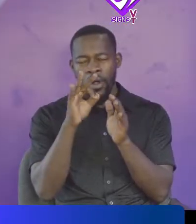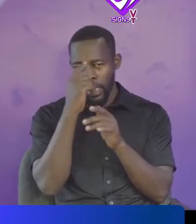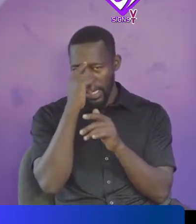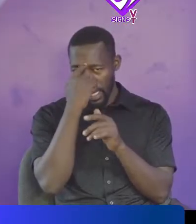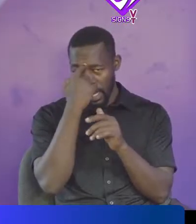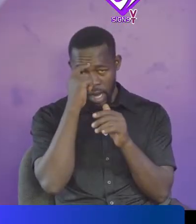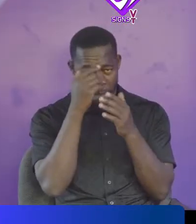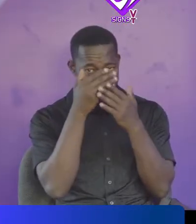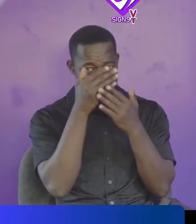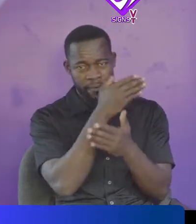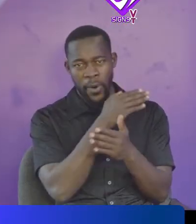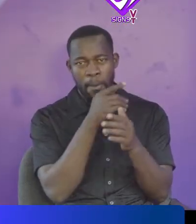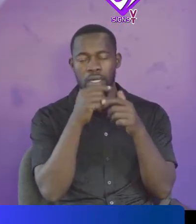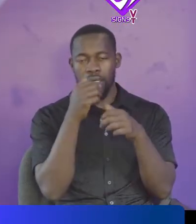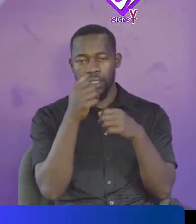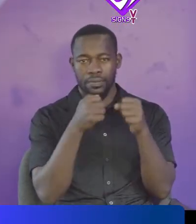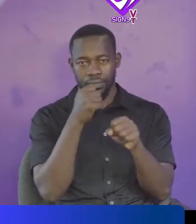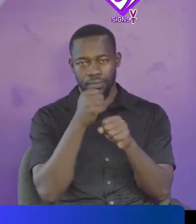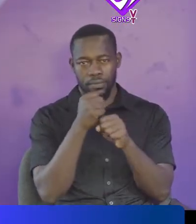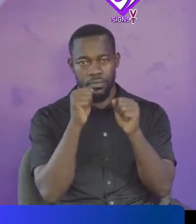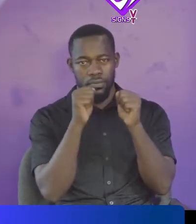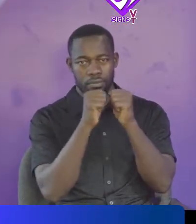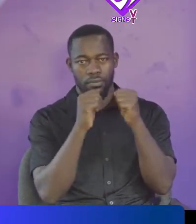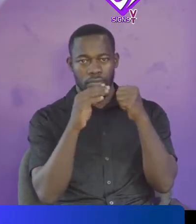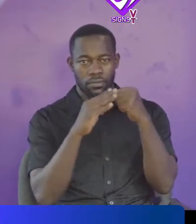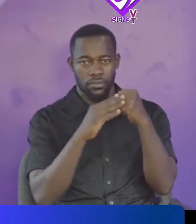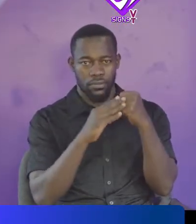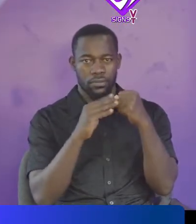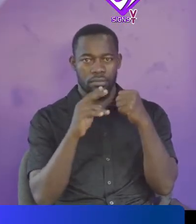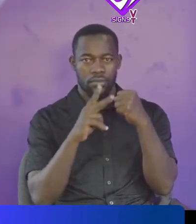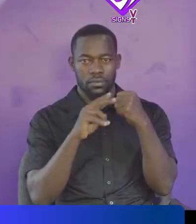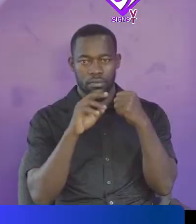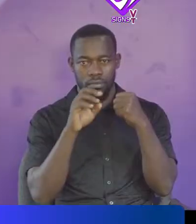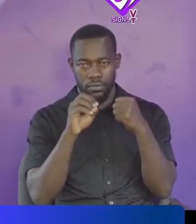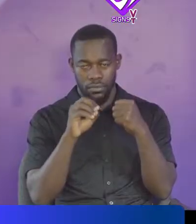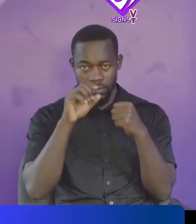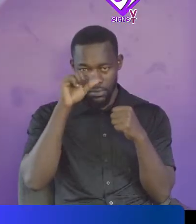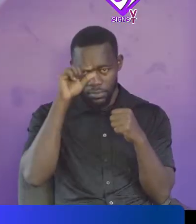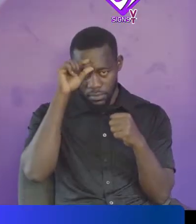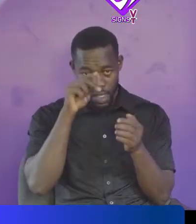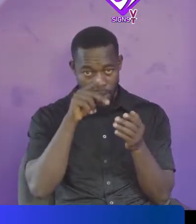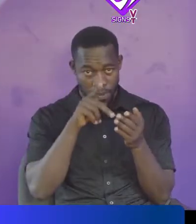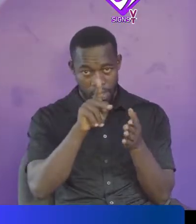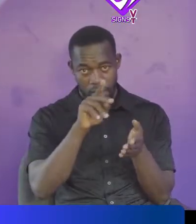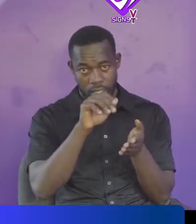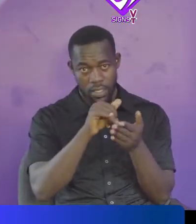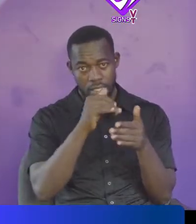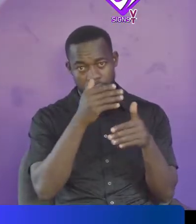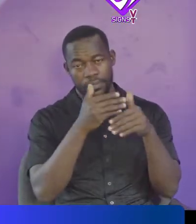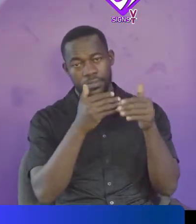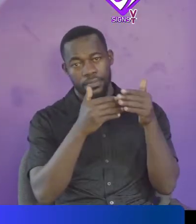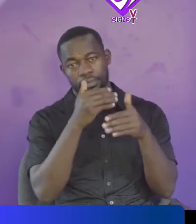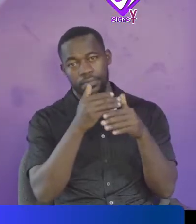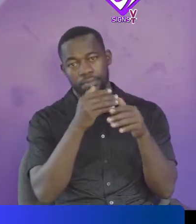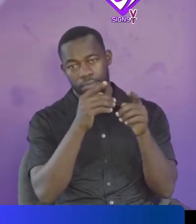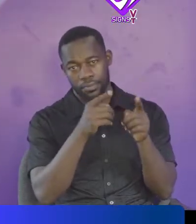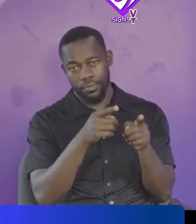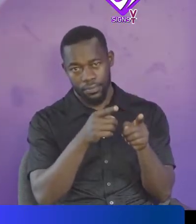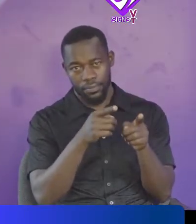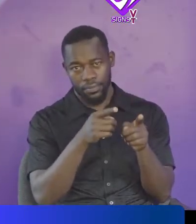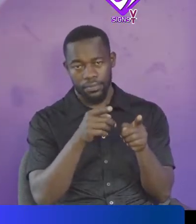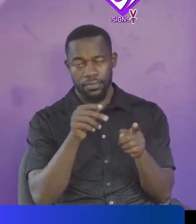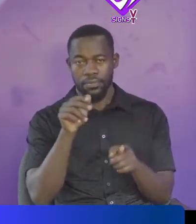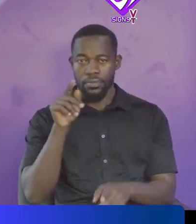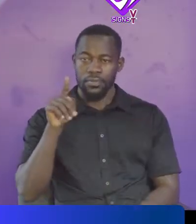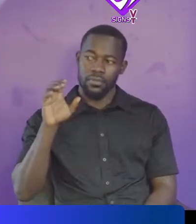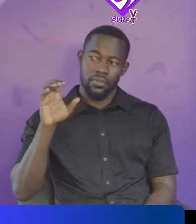But in 1970, the government bought the building and housed, allowed KCB, Kenya Commercial Bank.